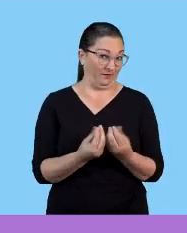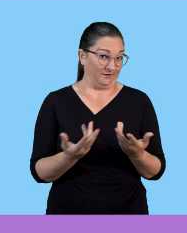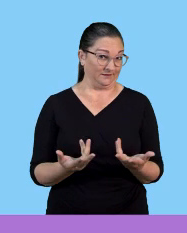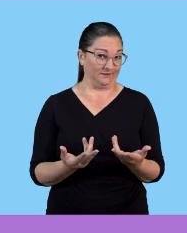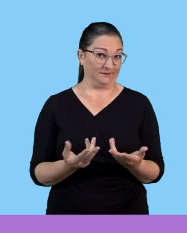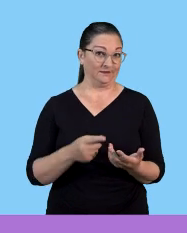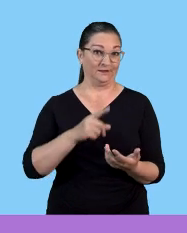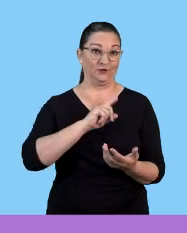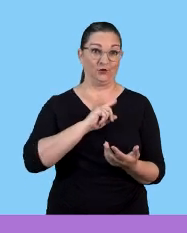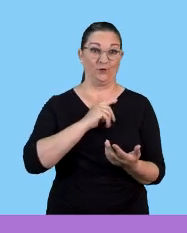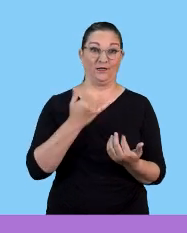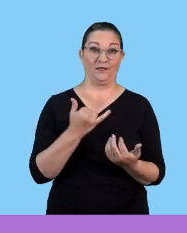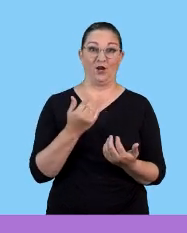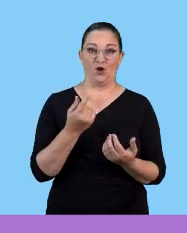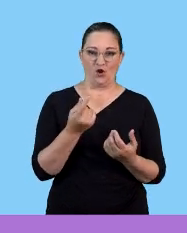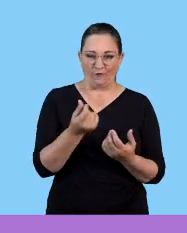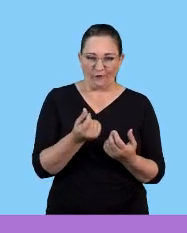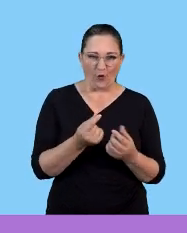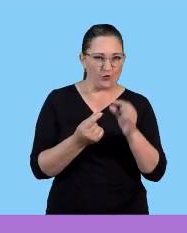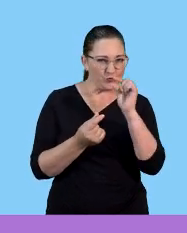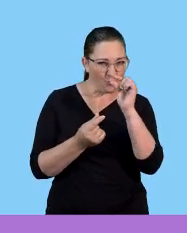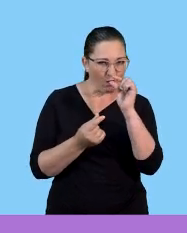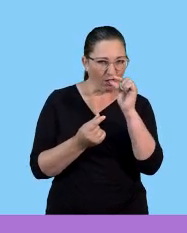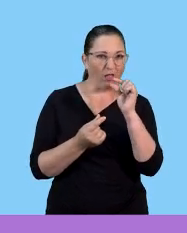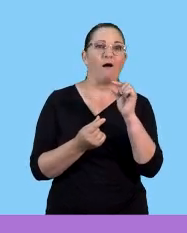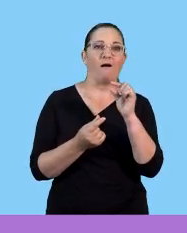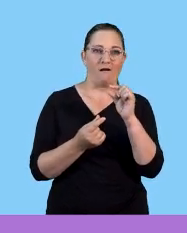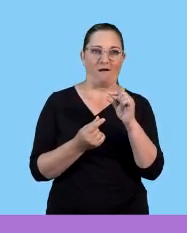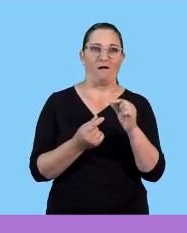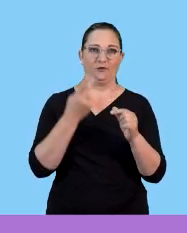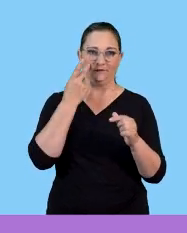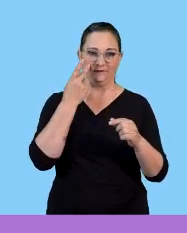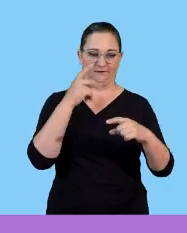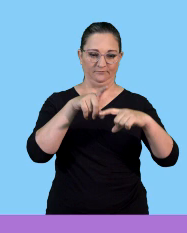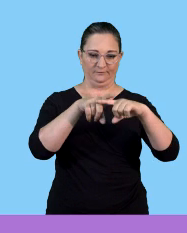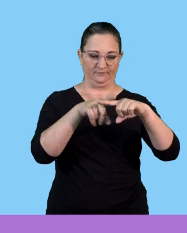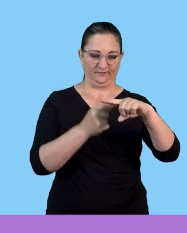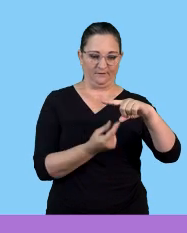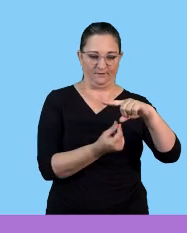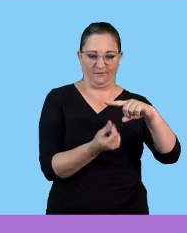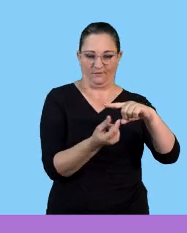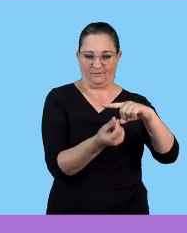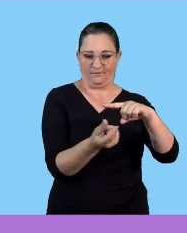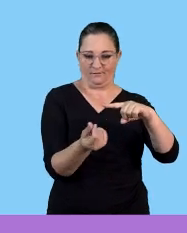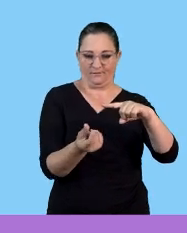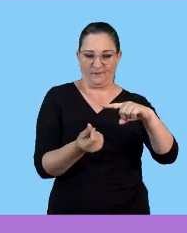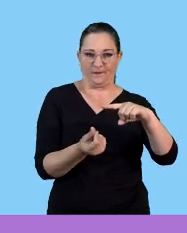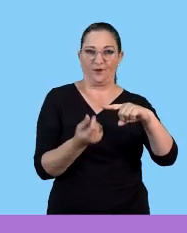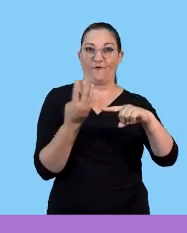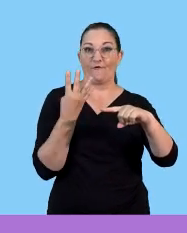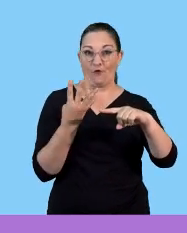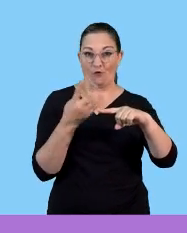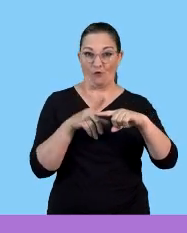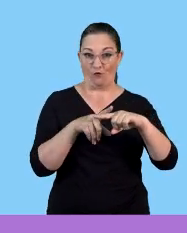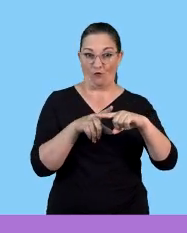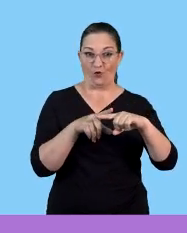We are using the four small screws. Here they are, those little guys. All right, there's one, two,